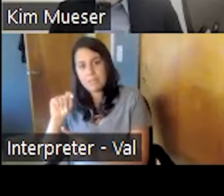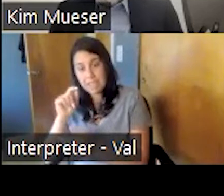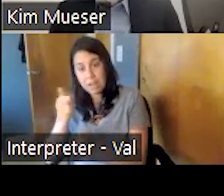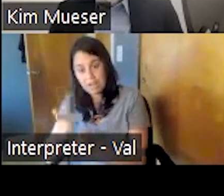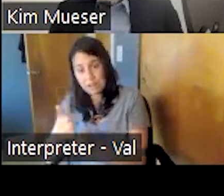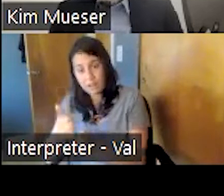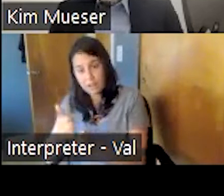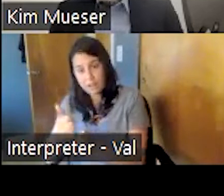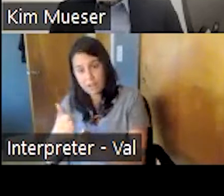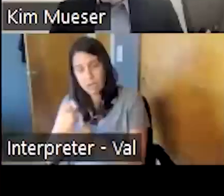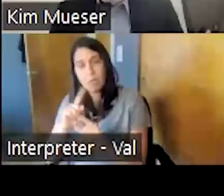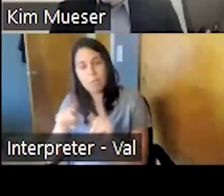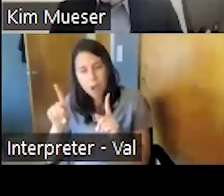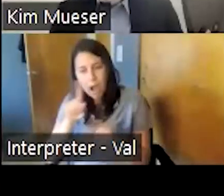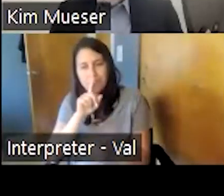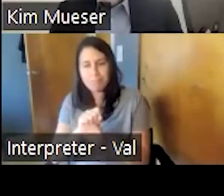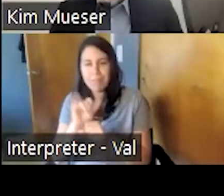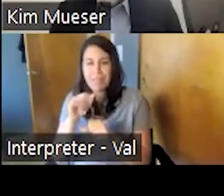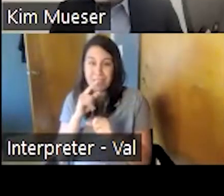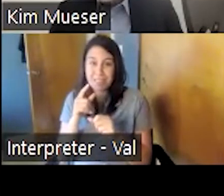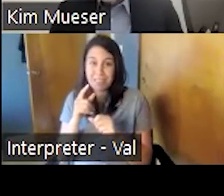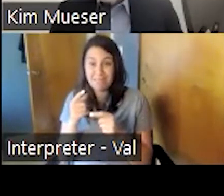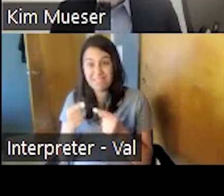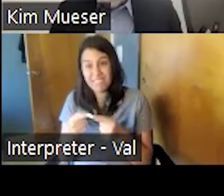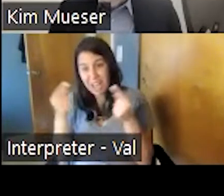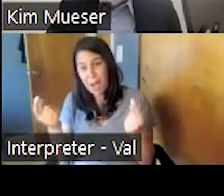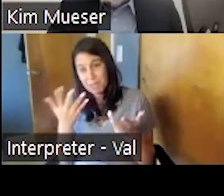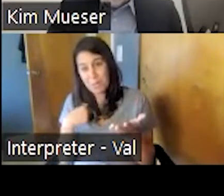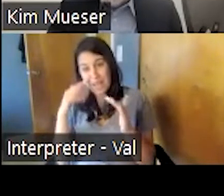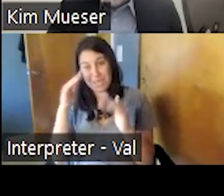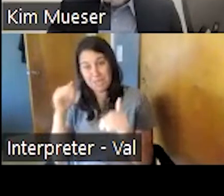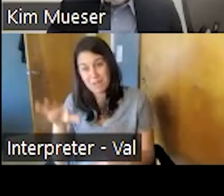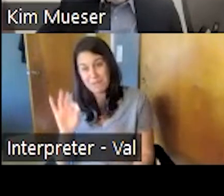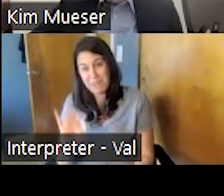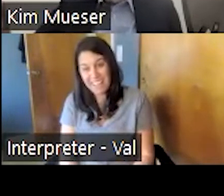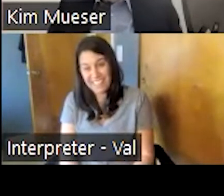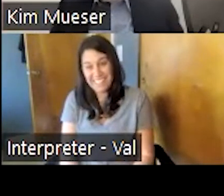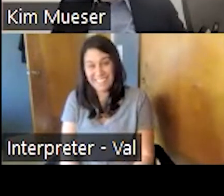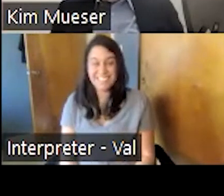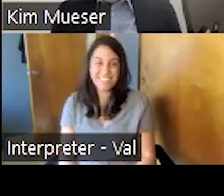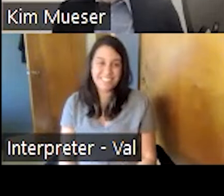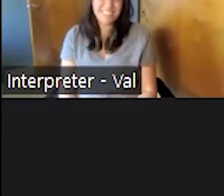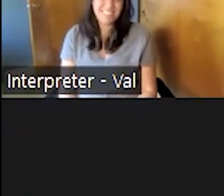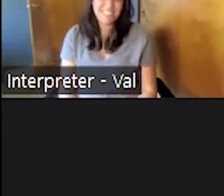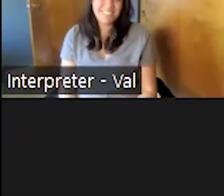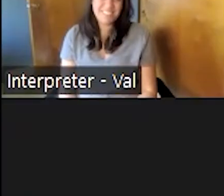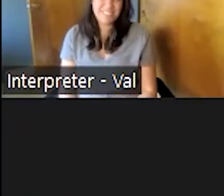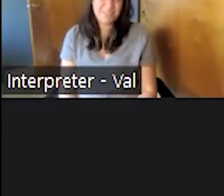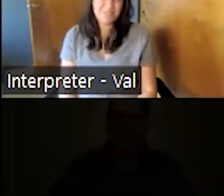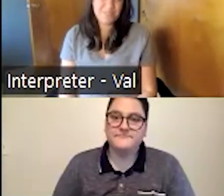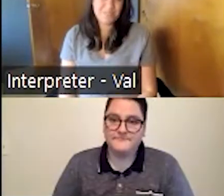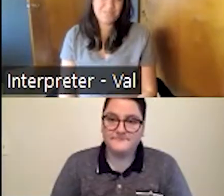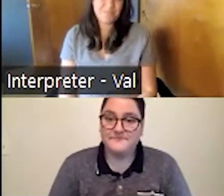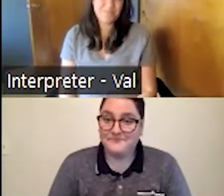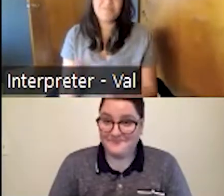quite the opposite finding that we expected to find, but nevertheless, very interesting, I'd say. And so to wrap it all